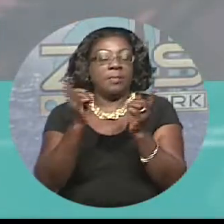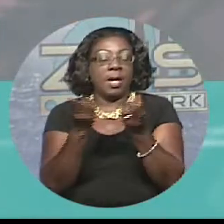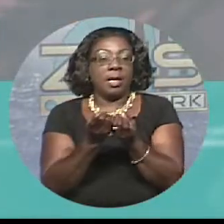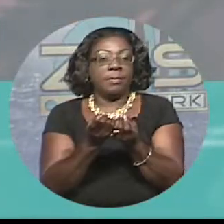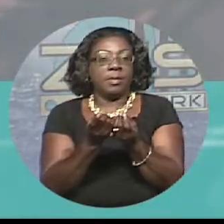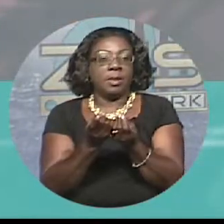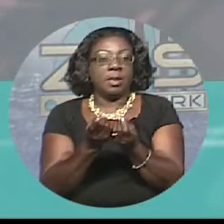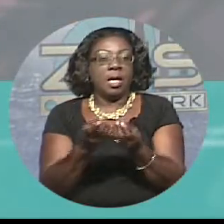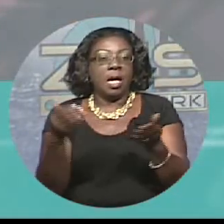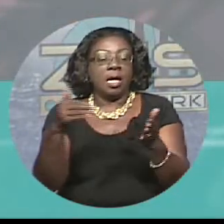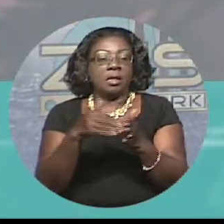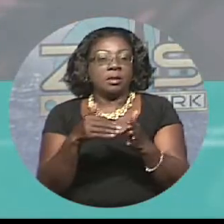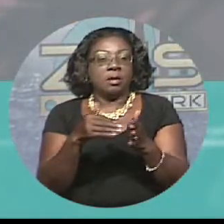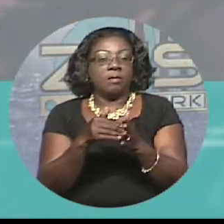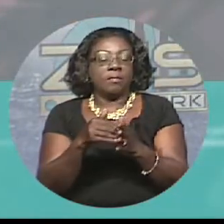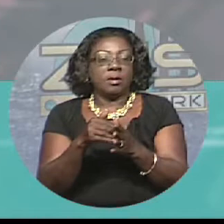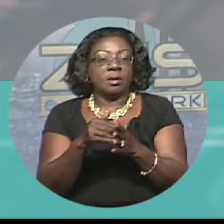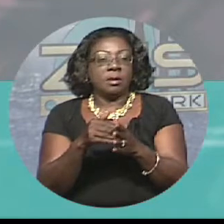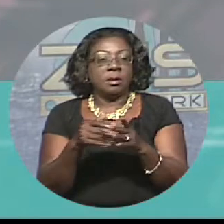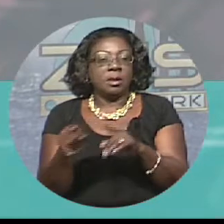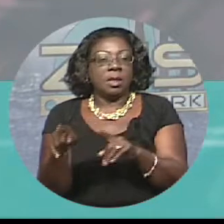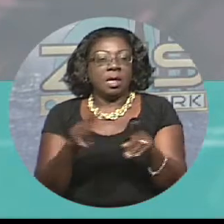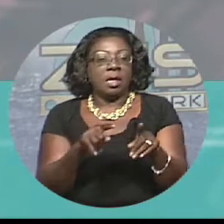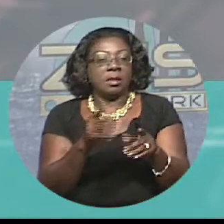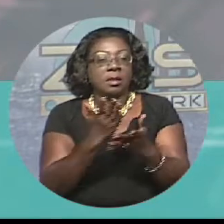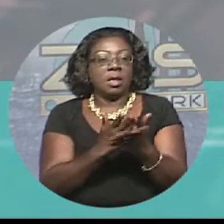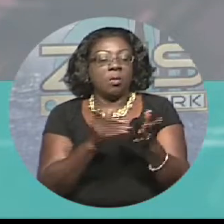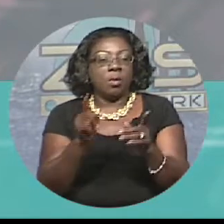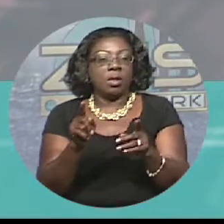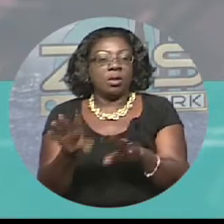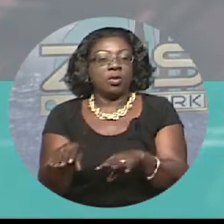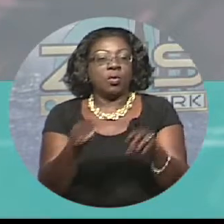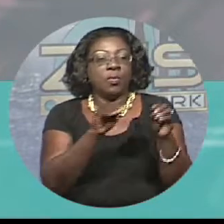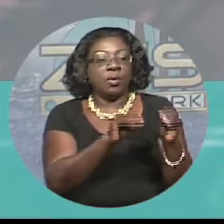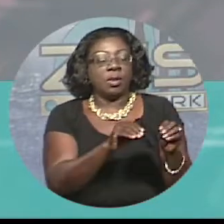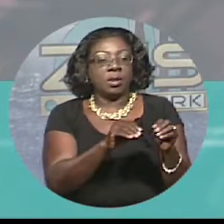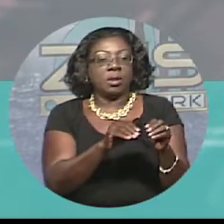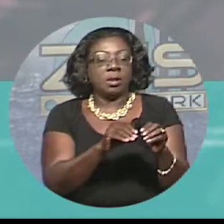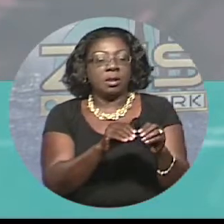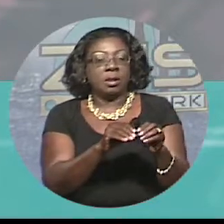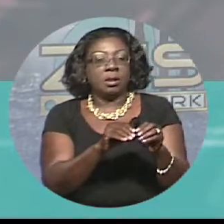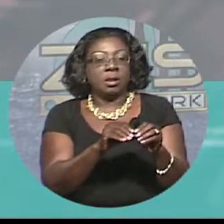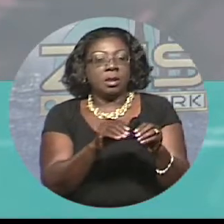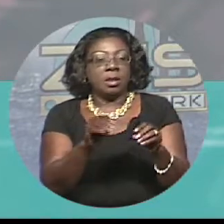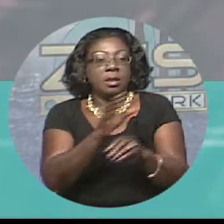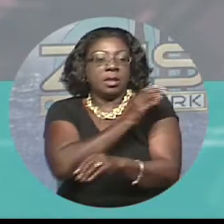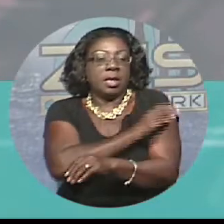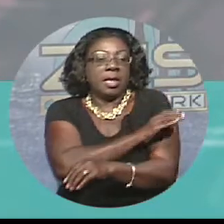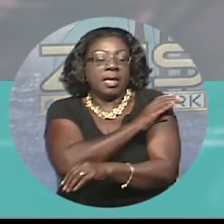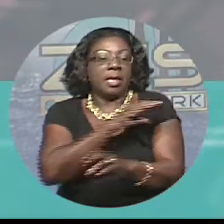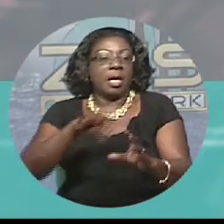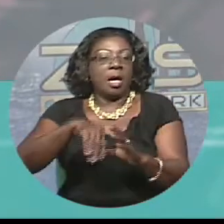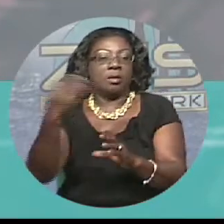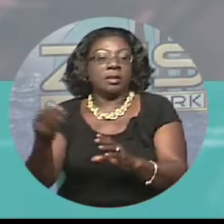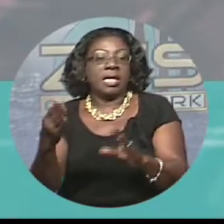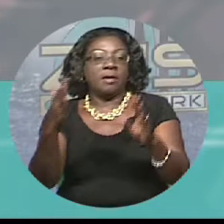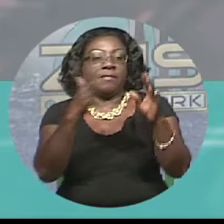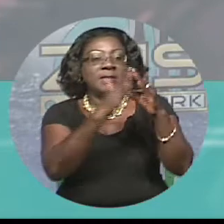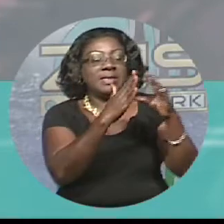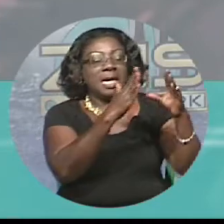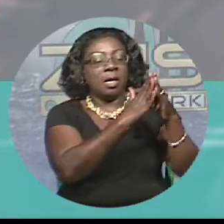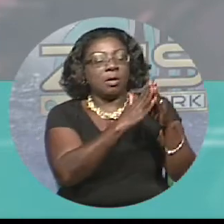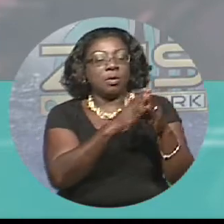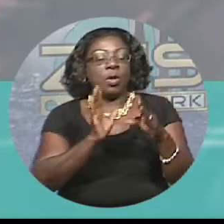Has offered a contract to someone to put the clinic outside the village. We understand that